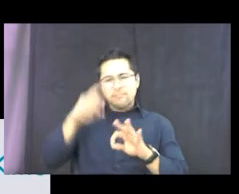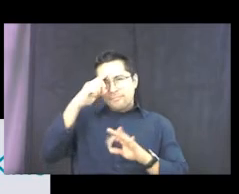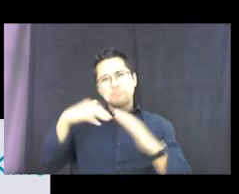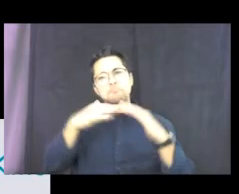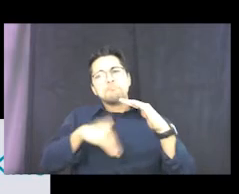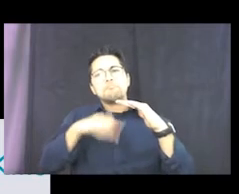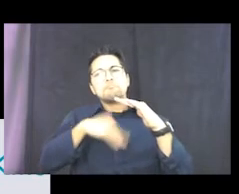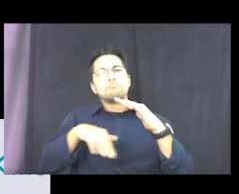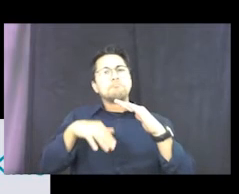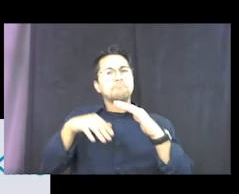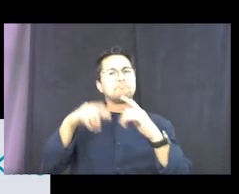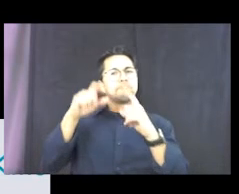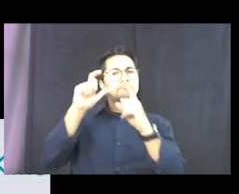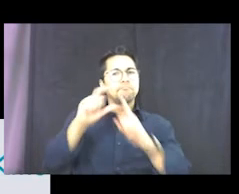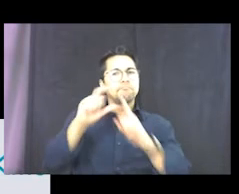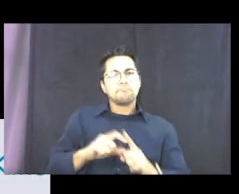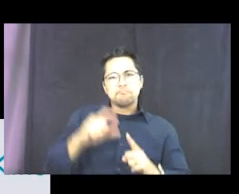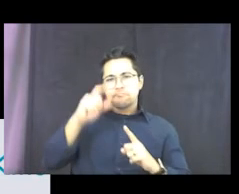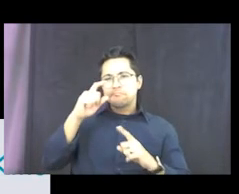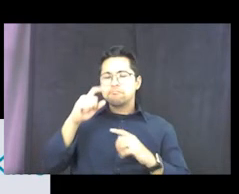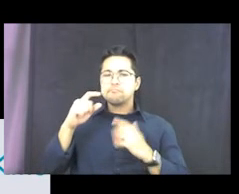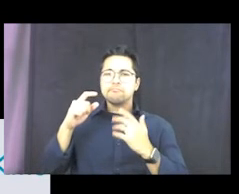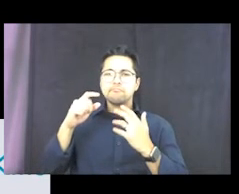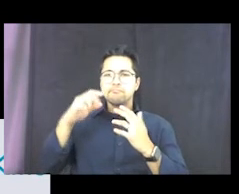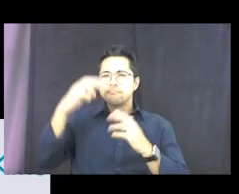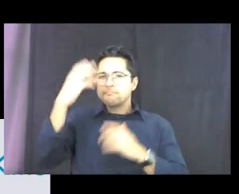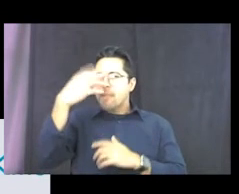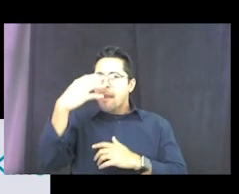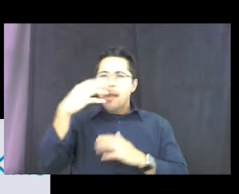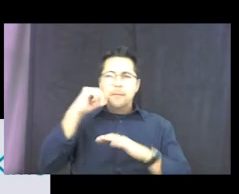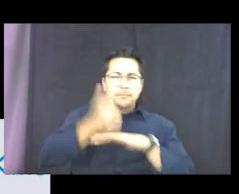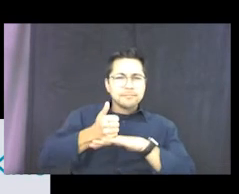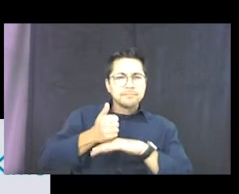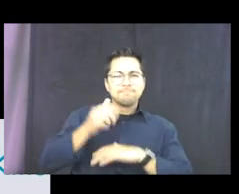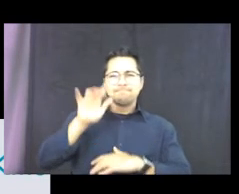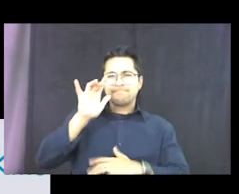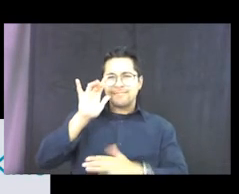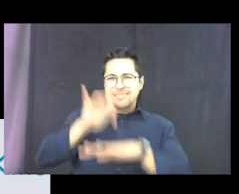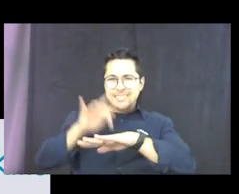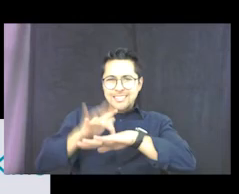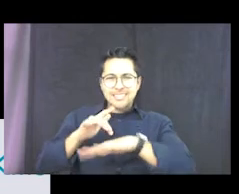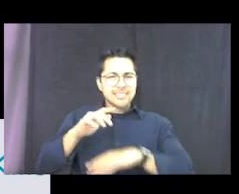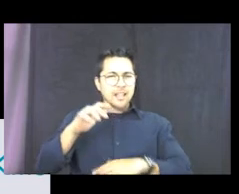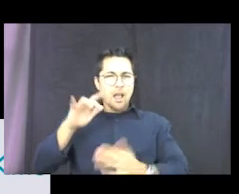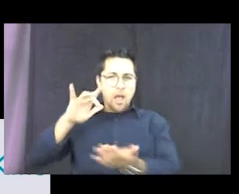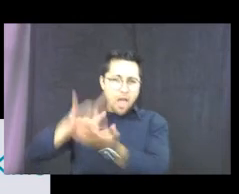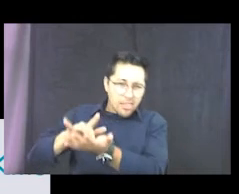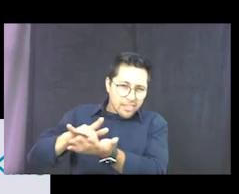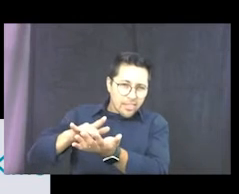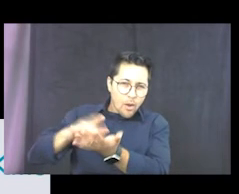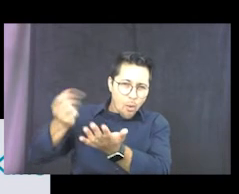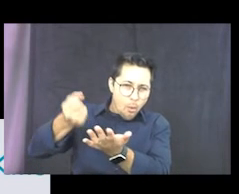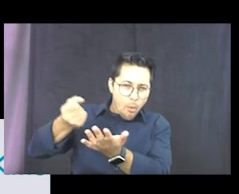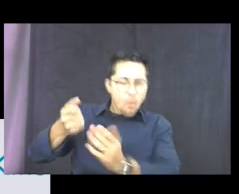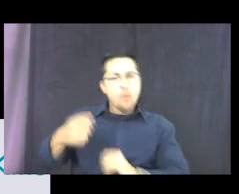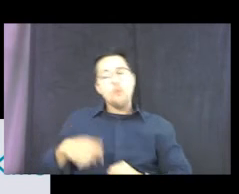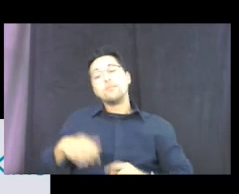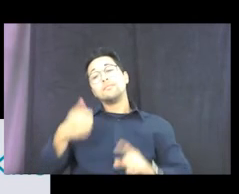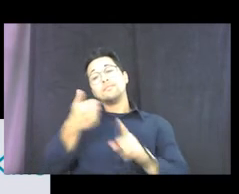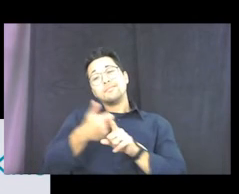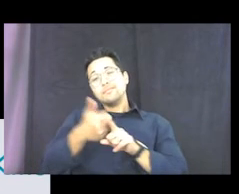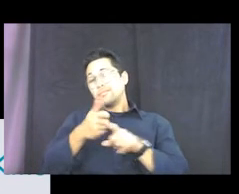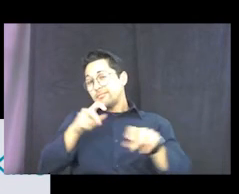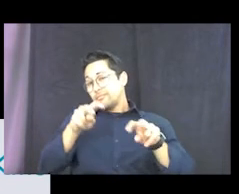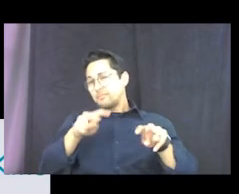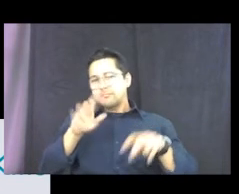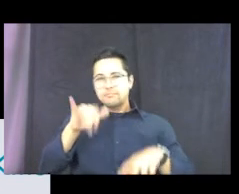working vocabulary of common terms, camera settings, double taps, press and hold. Self-monitoring is definitely